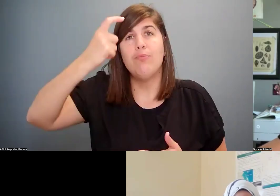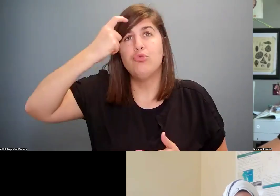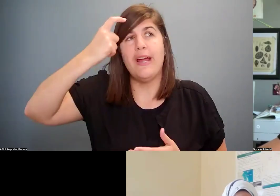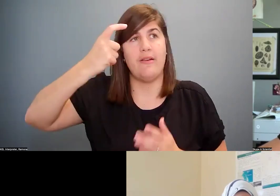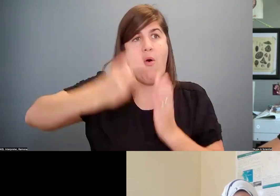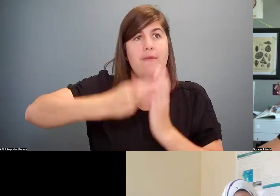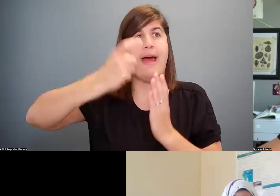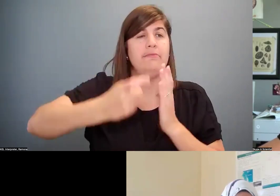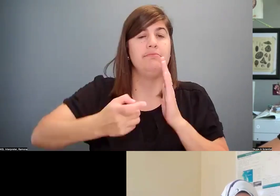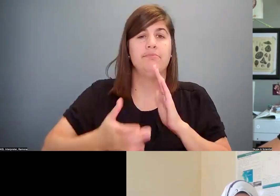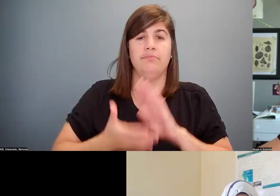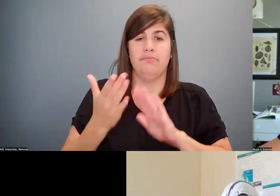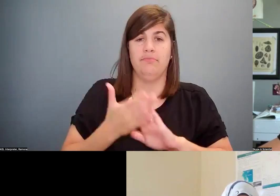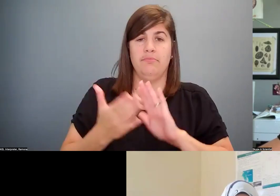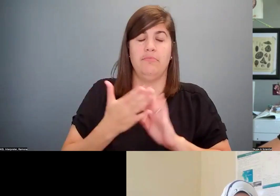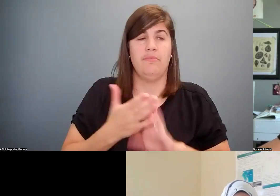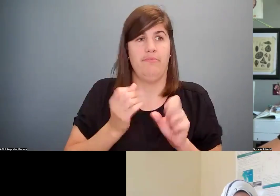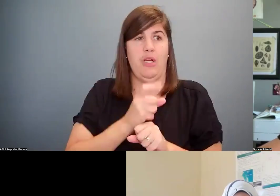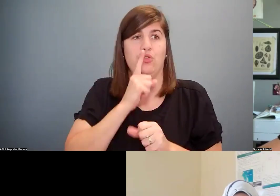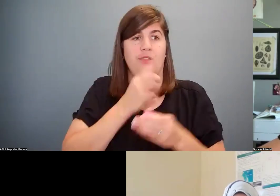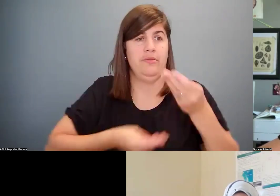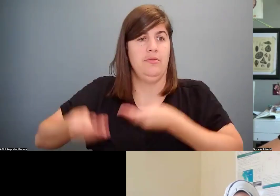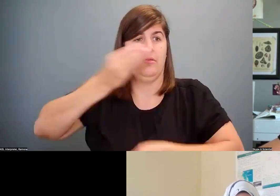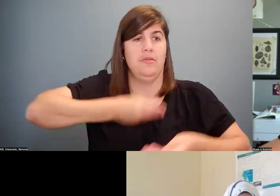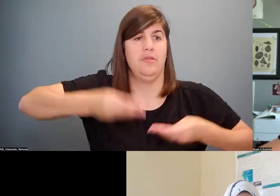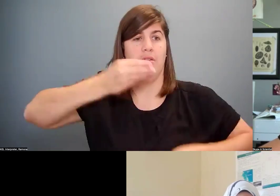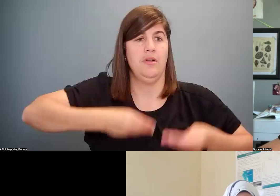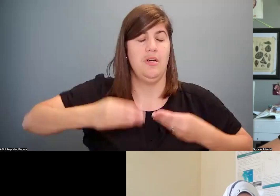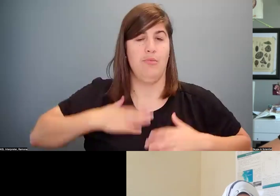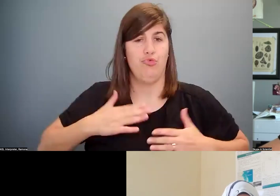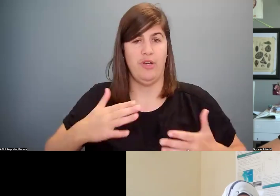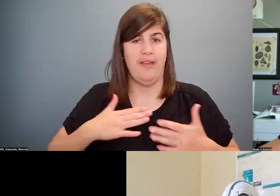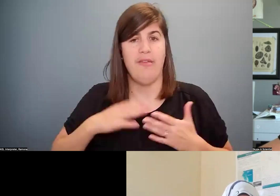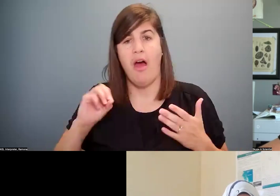you, making sure you get all the oxygen you need. But for a whale, they can't